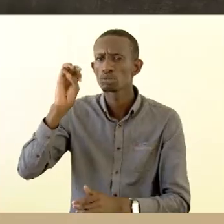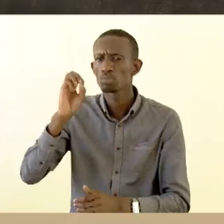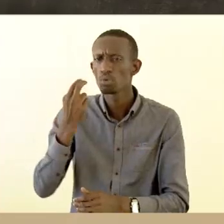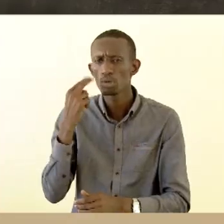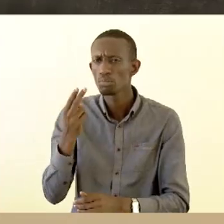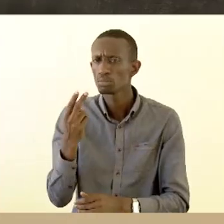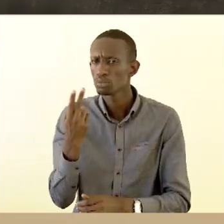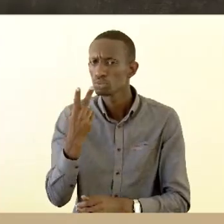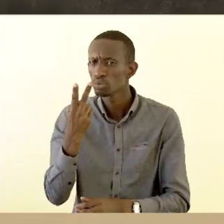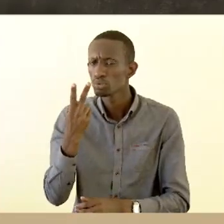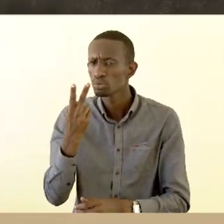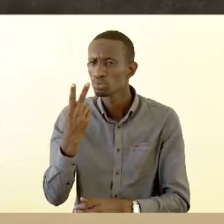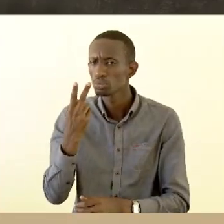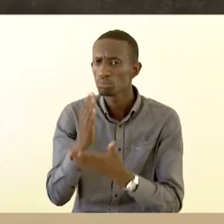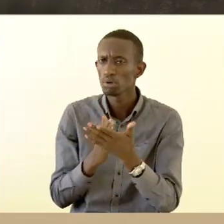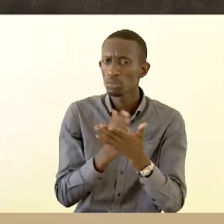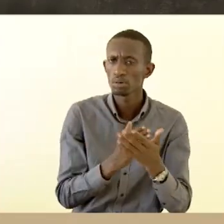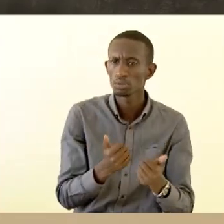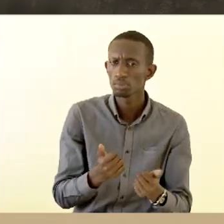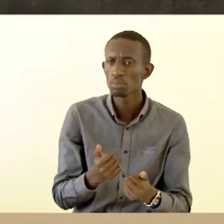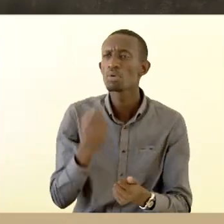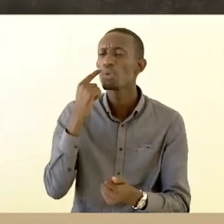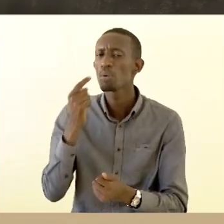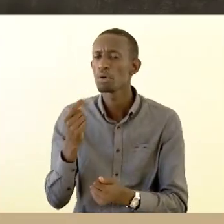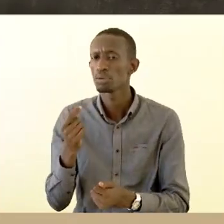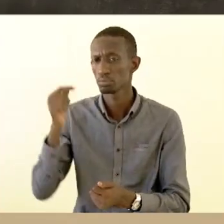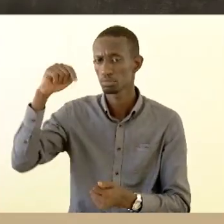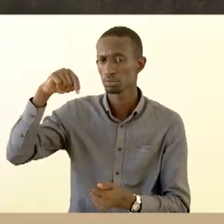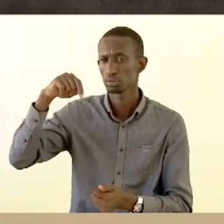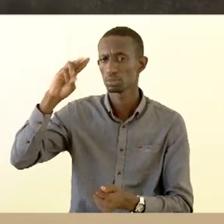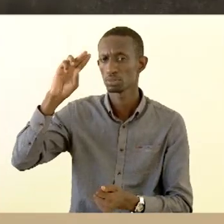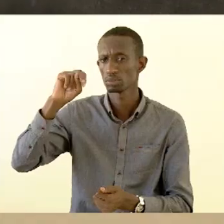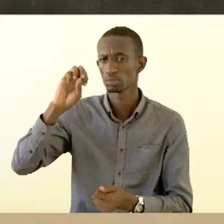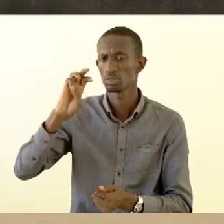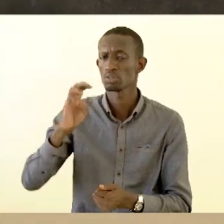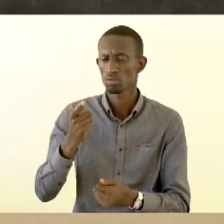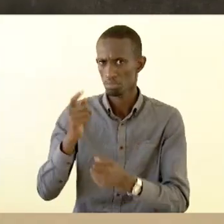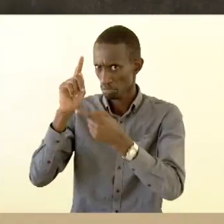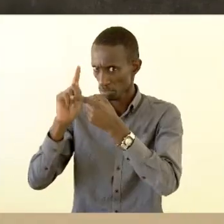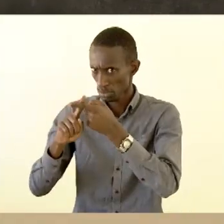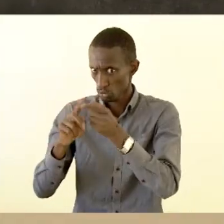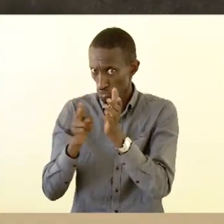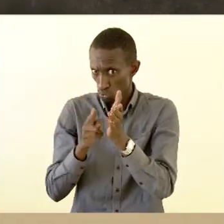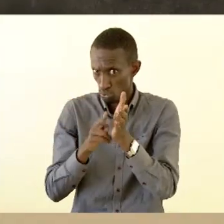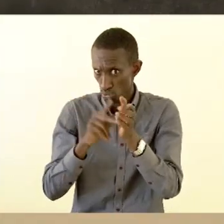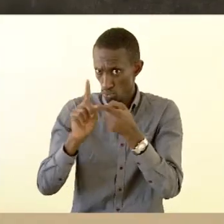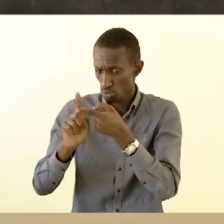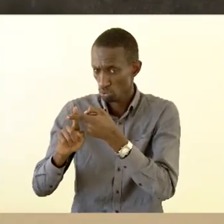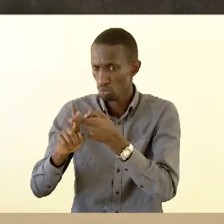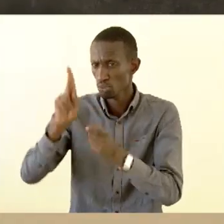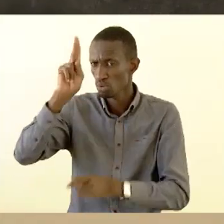Yes, we find them in the nucleus. So the sum of protons and